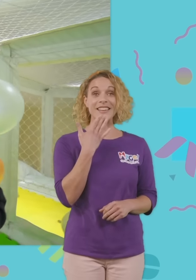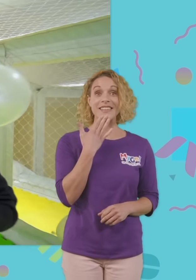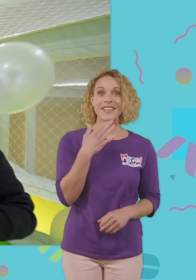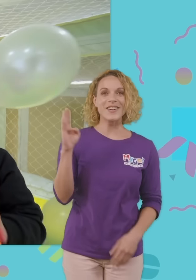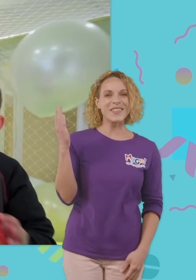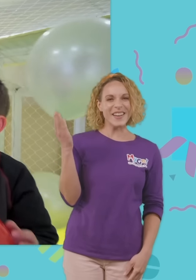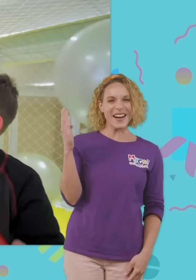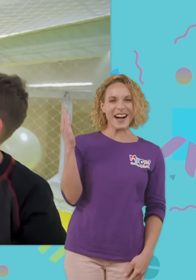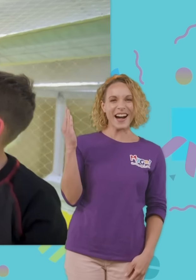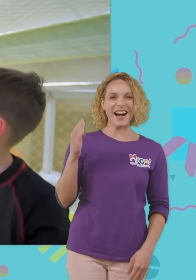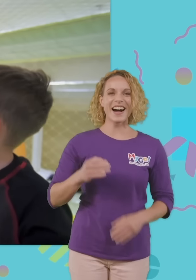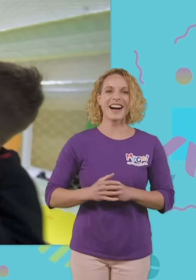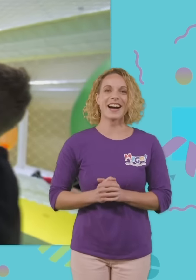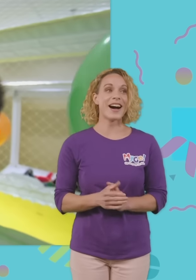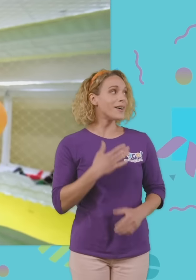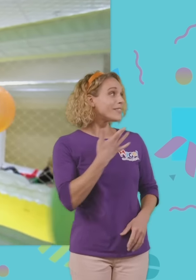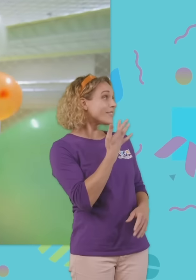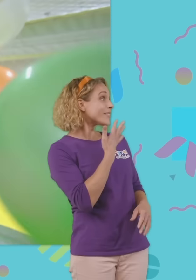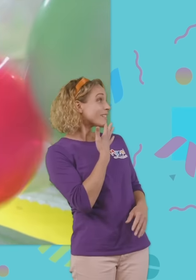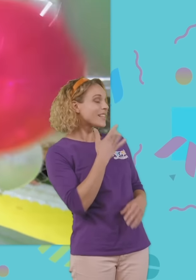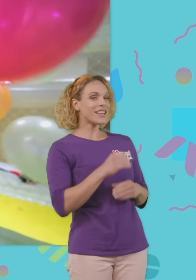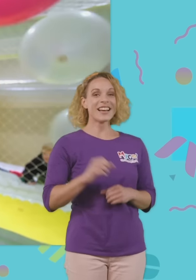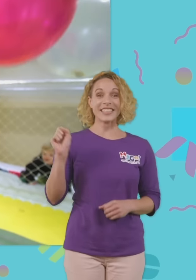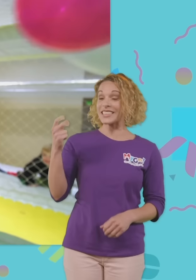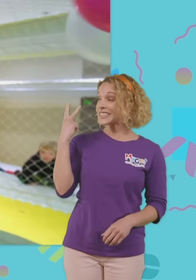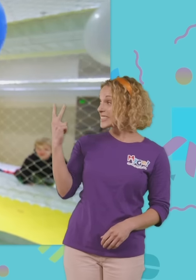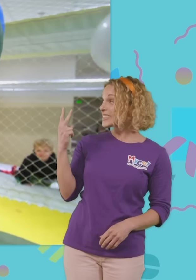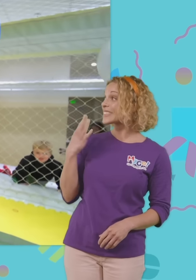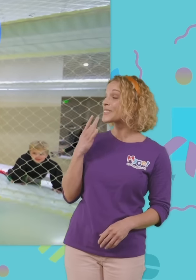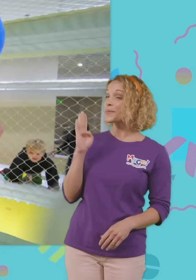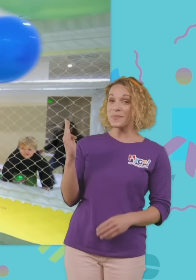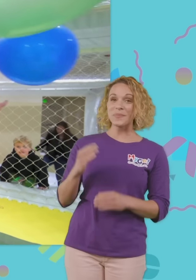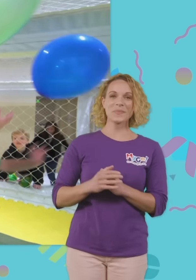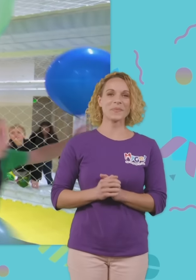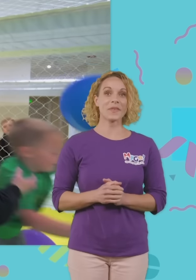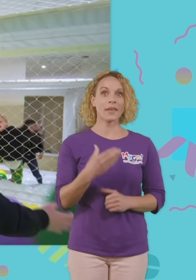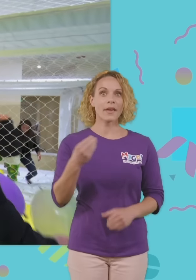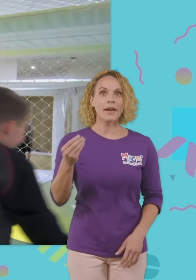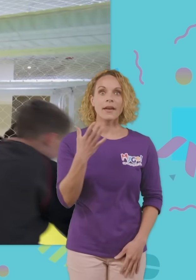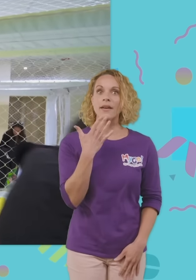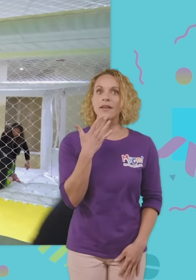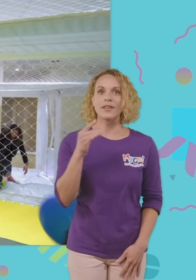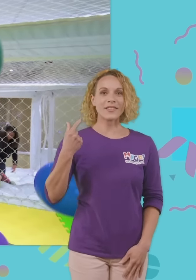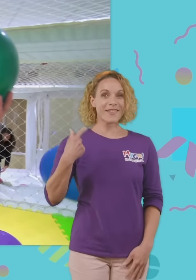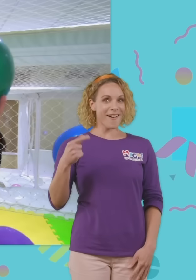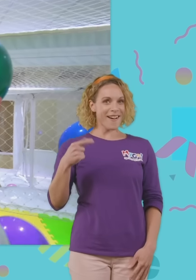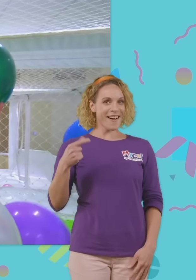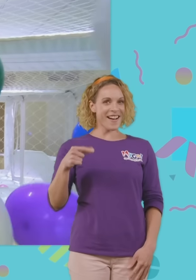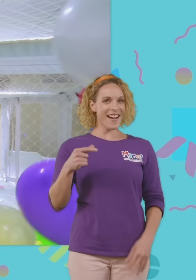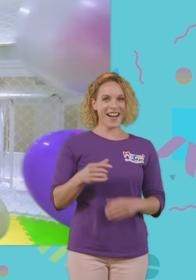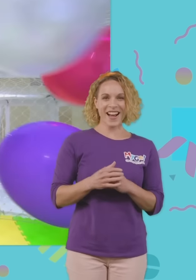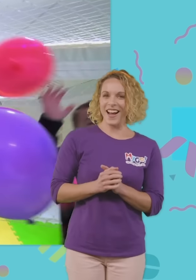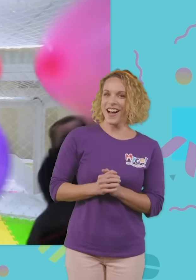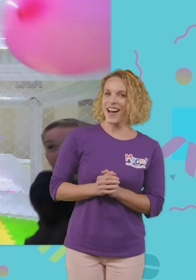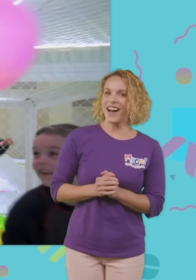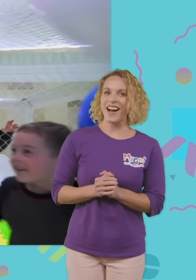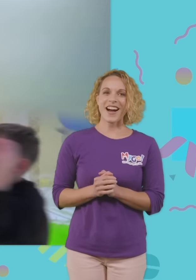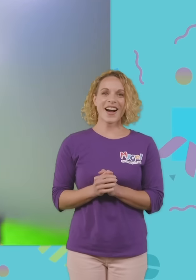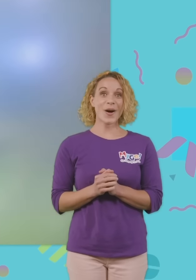Guys, and this is guys, the color blue! See the color blue! And the color